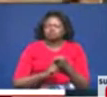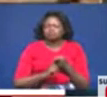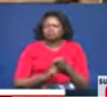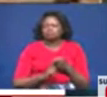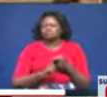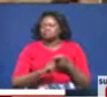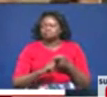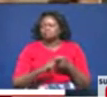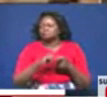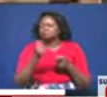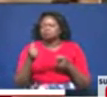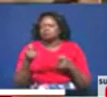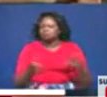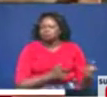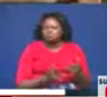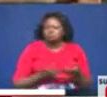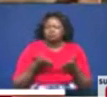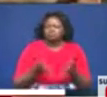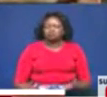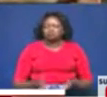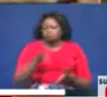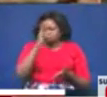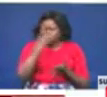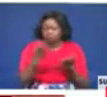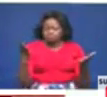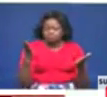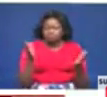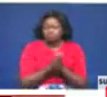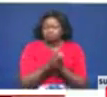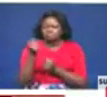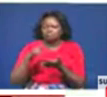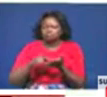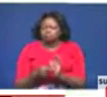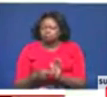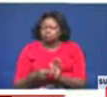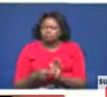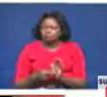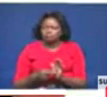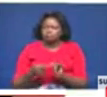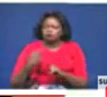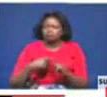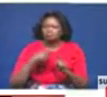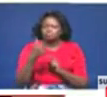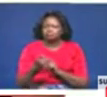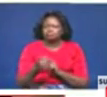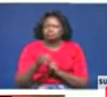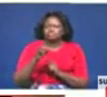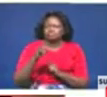to the modernization of police security equipment and accessories project. Right from Wilfred